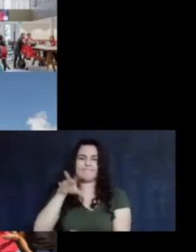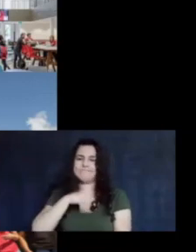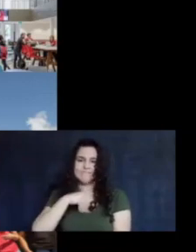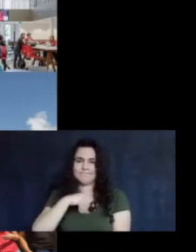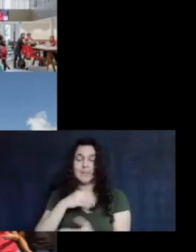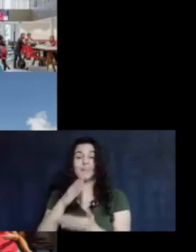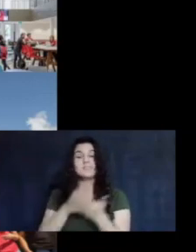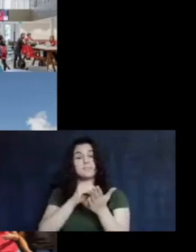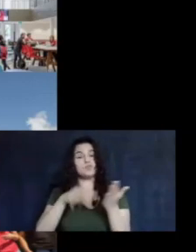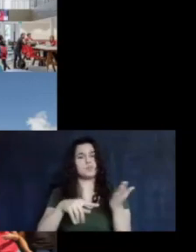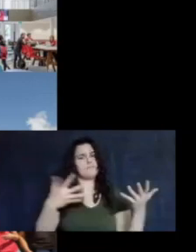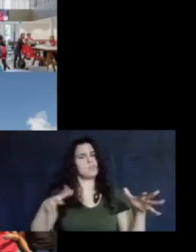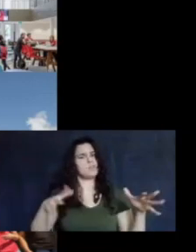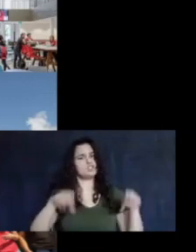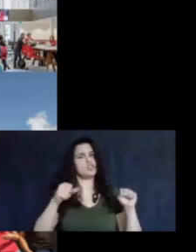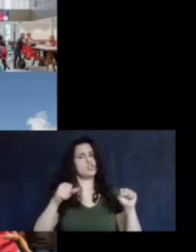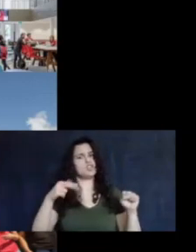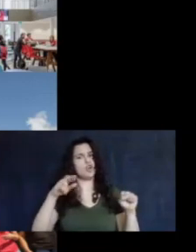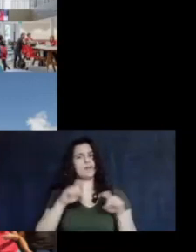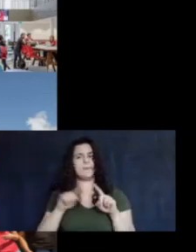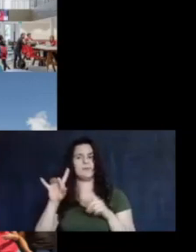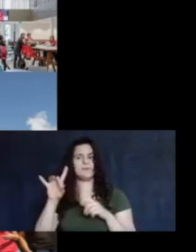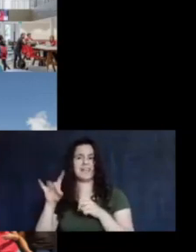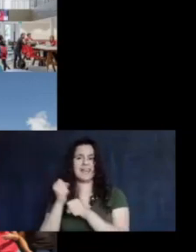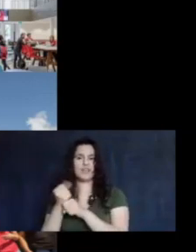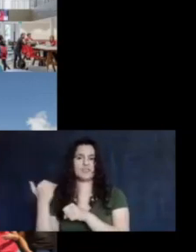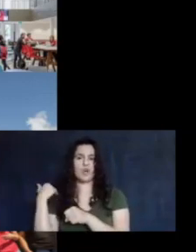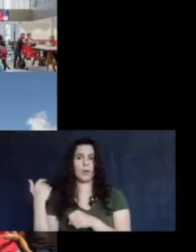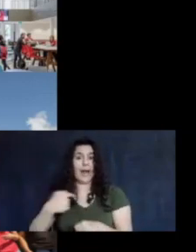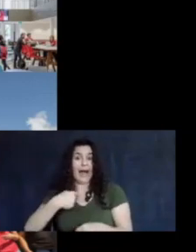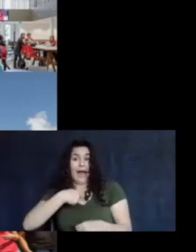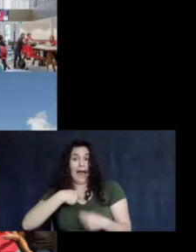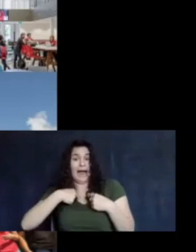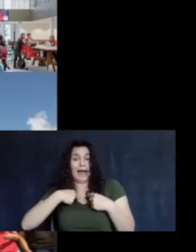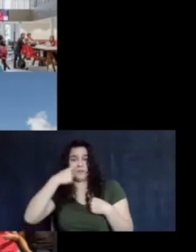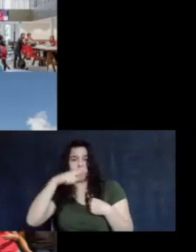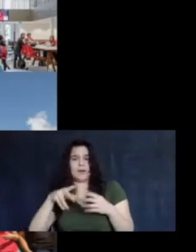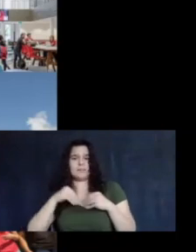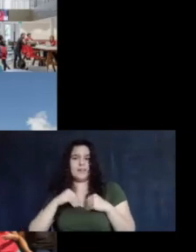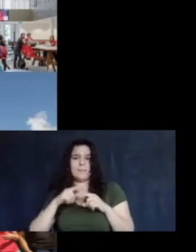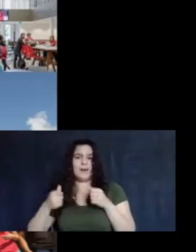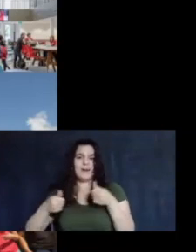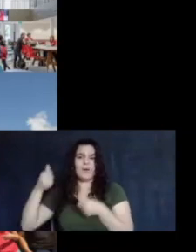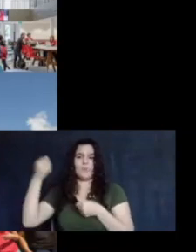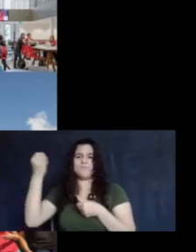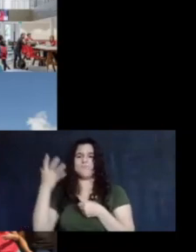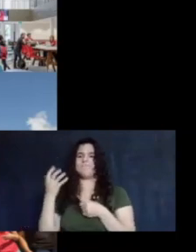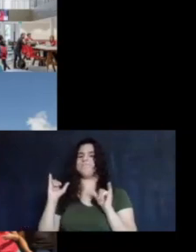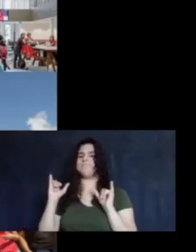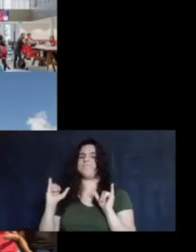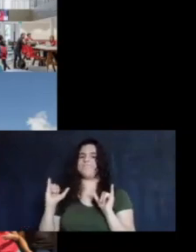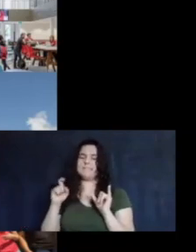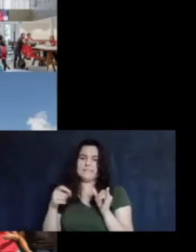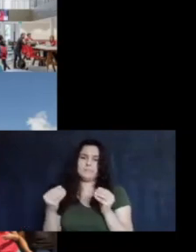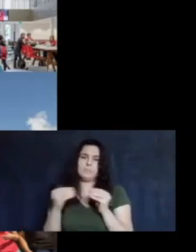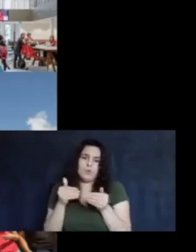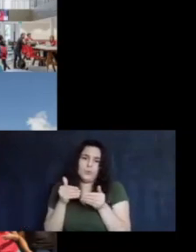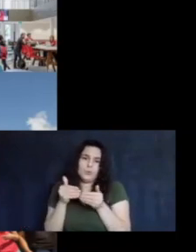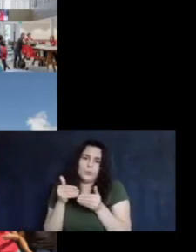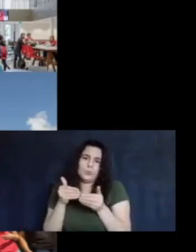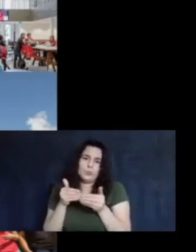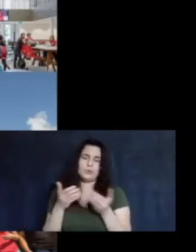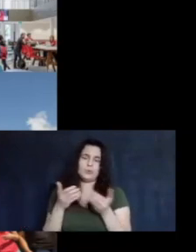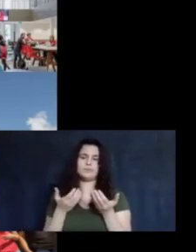old. And I personally was okay taking that, but we were told we needed to have current scores. So